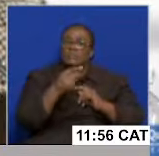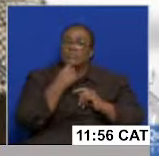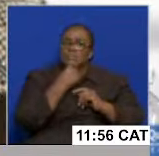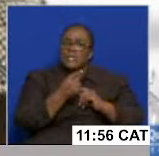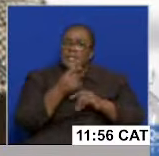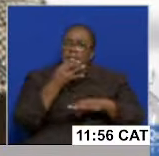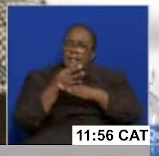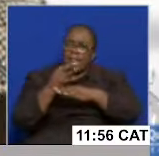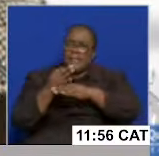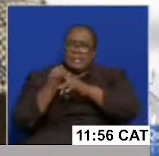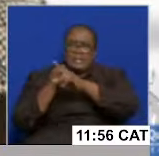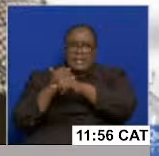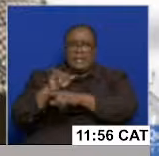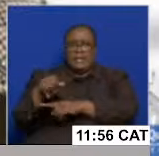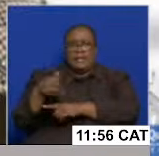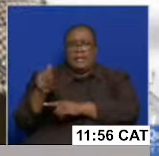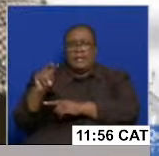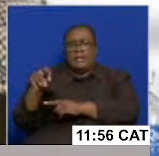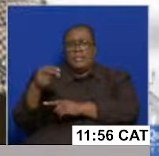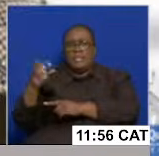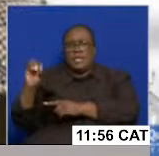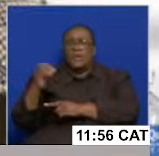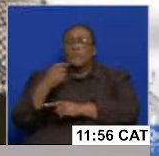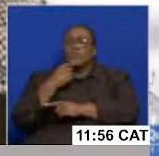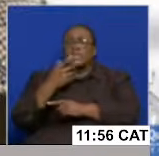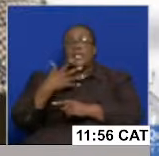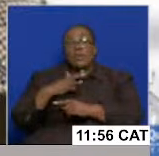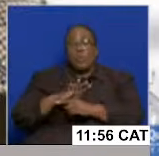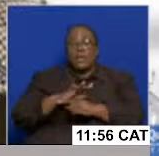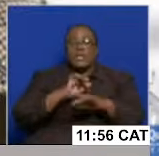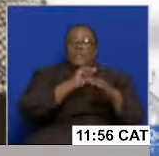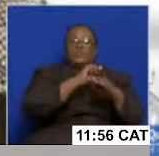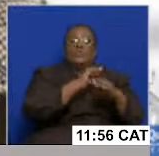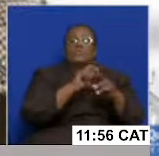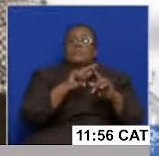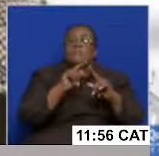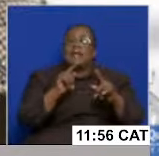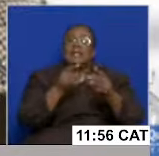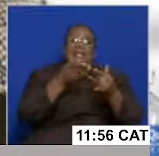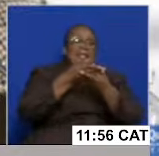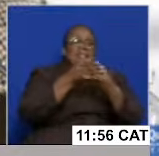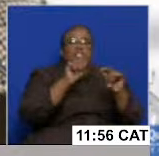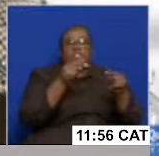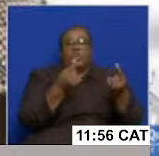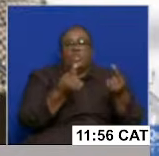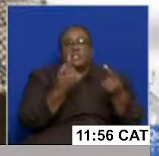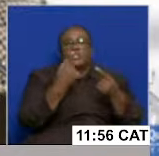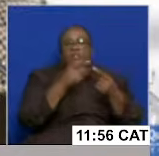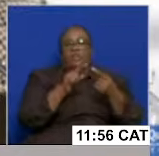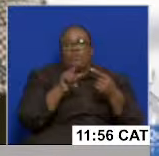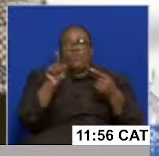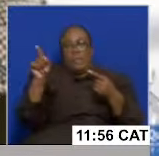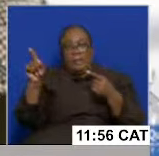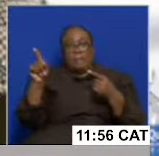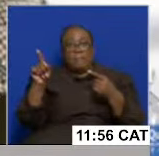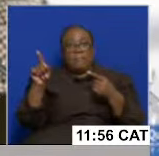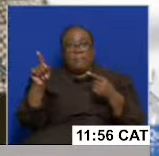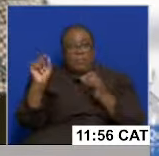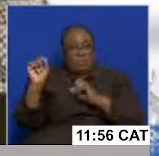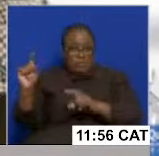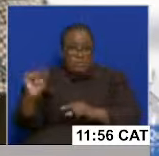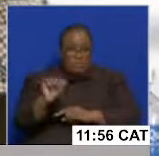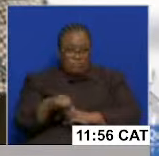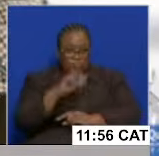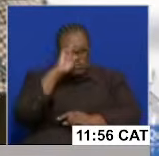that he wanted the precious stones, but he wasn't able to access them for himself. Do you recall that? Yes, I